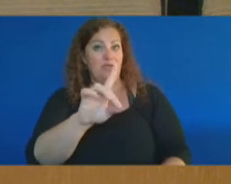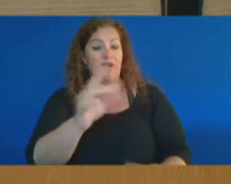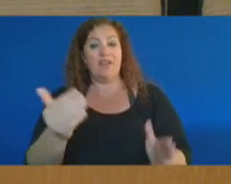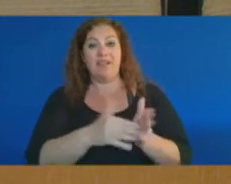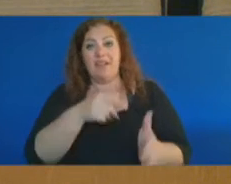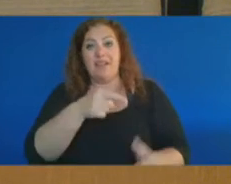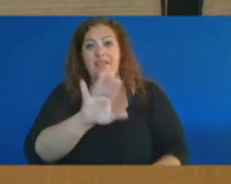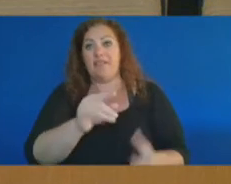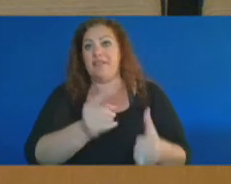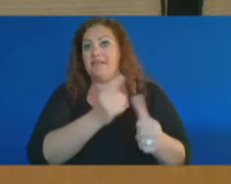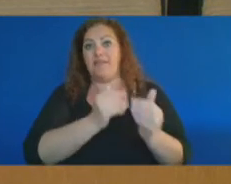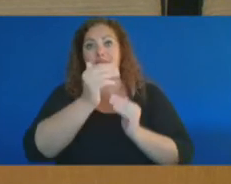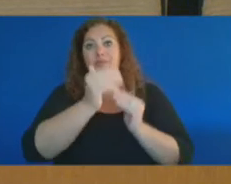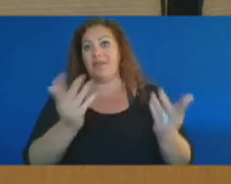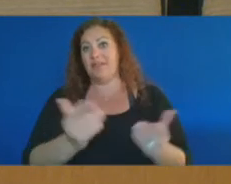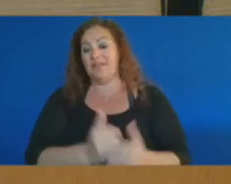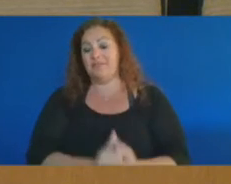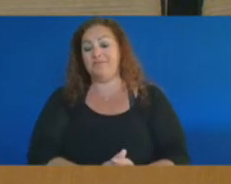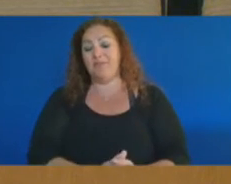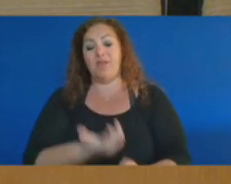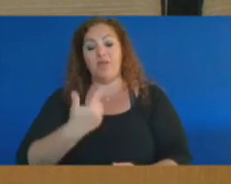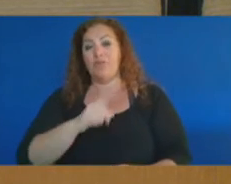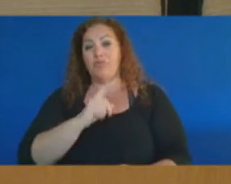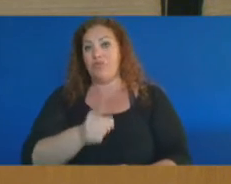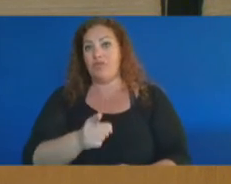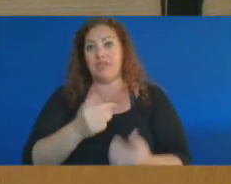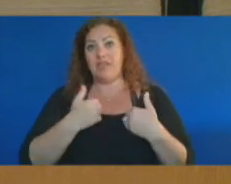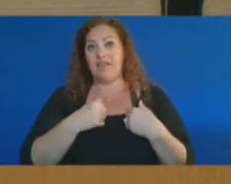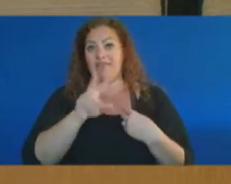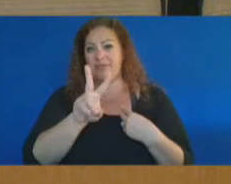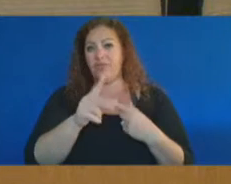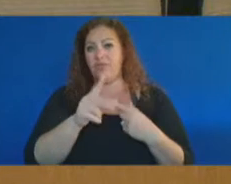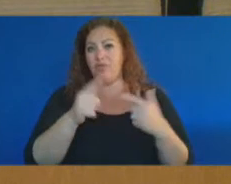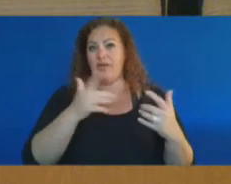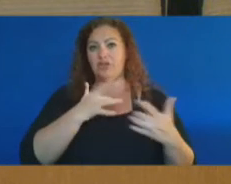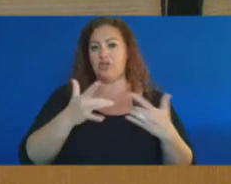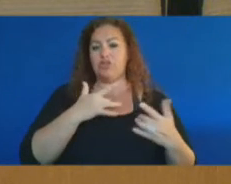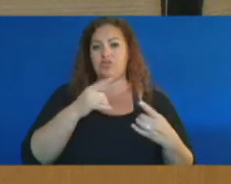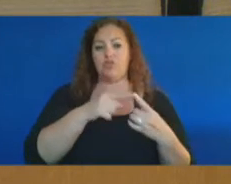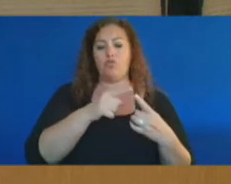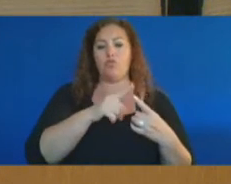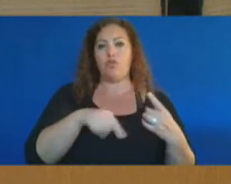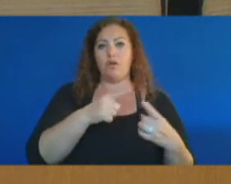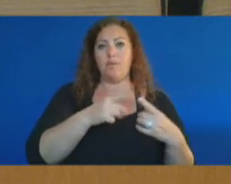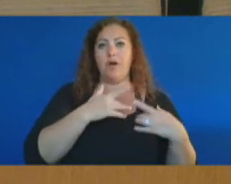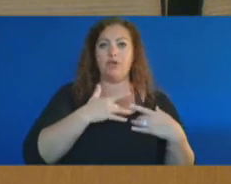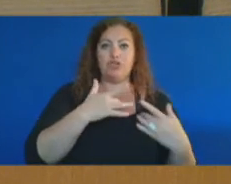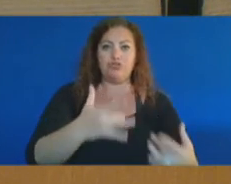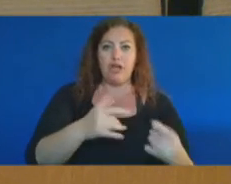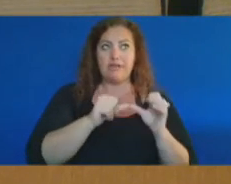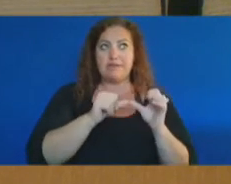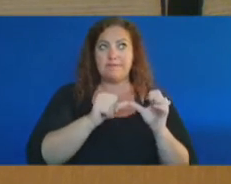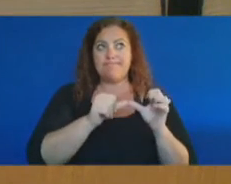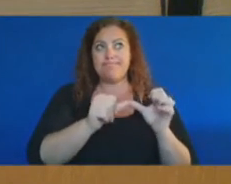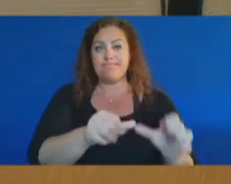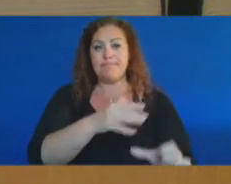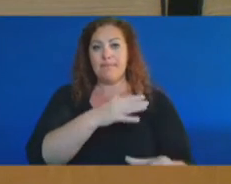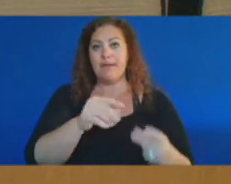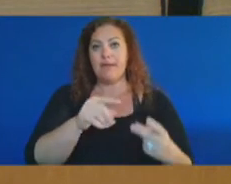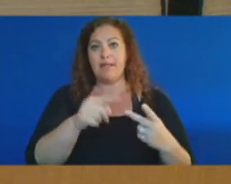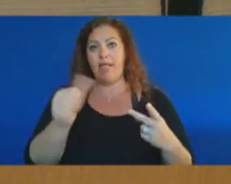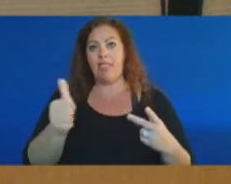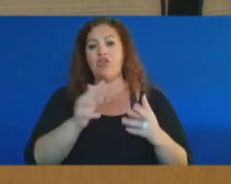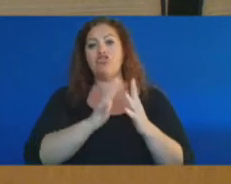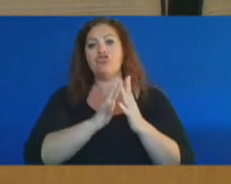the first building so we really have two major concerns one is about Trends and the other is about traffic an